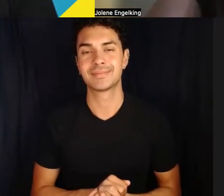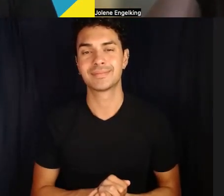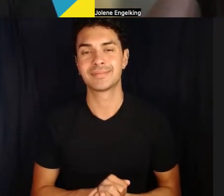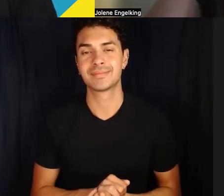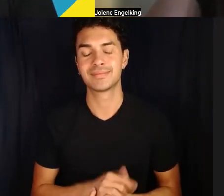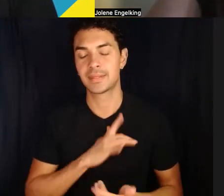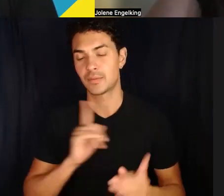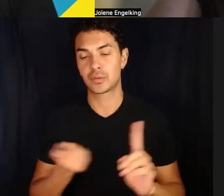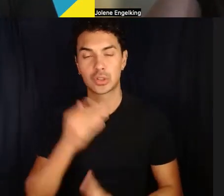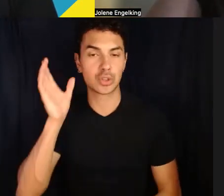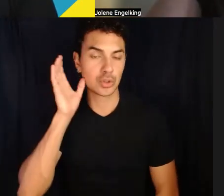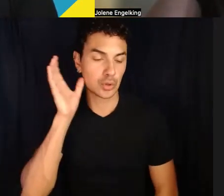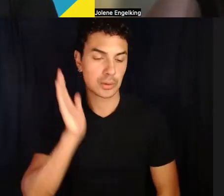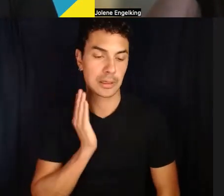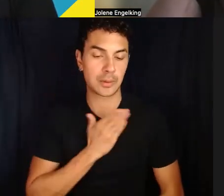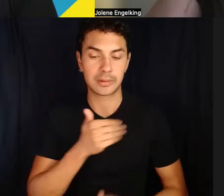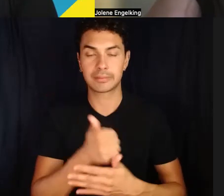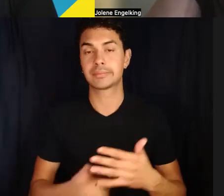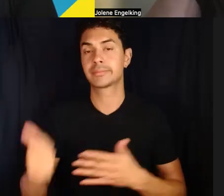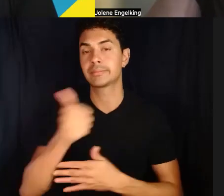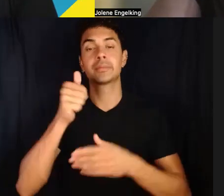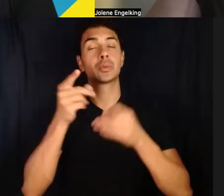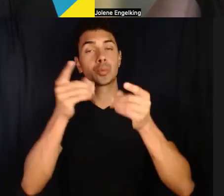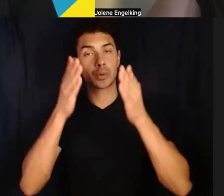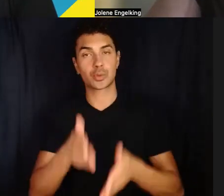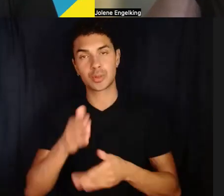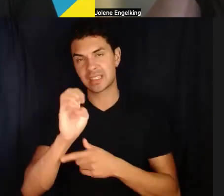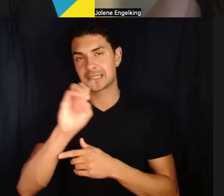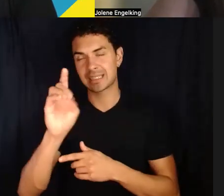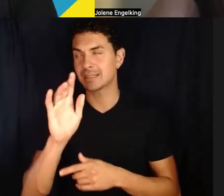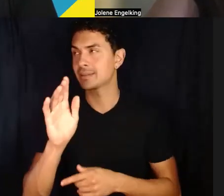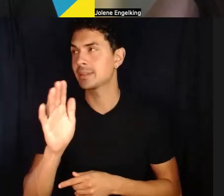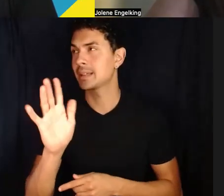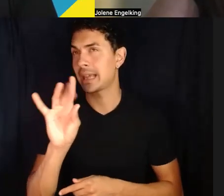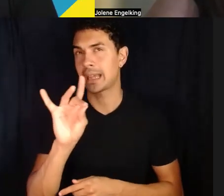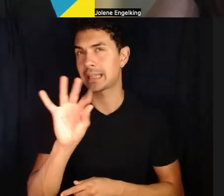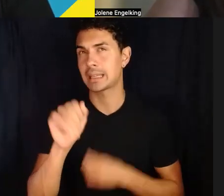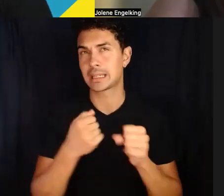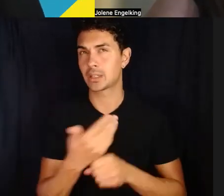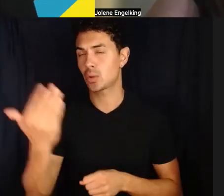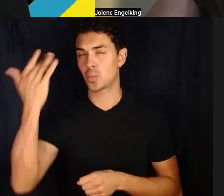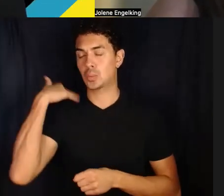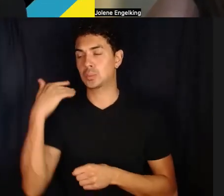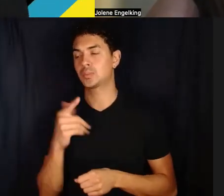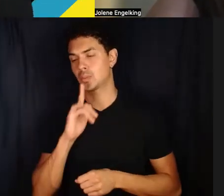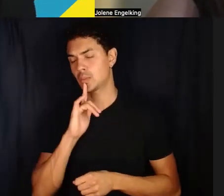heard our executive director talk about it like probably 8-9 years ago now. And it was